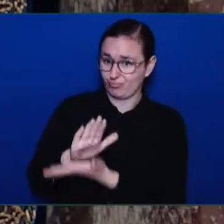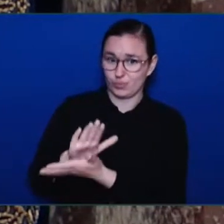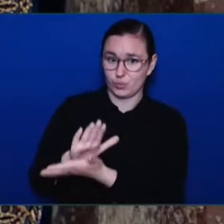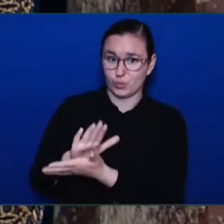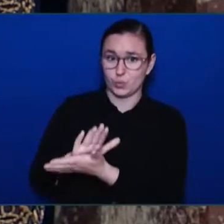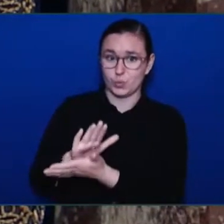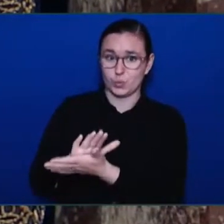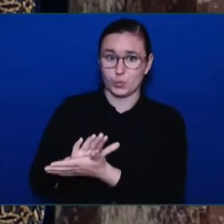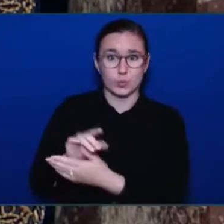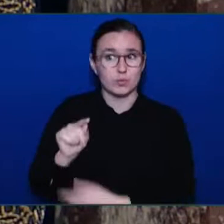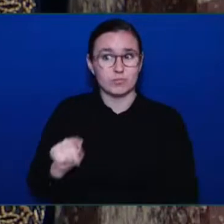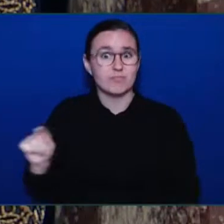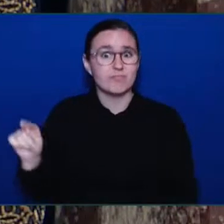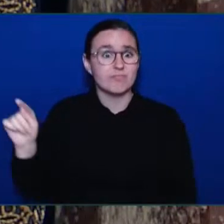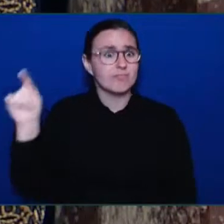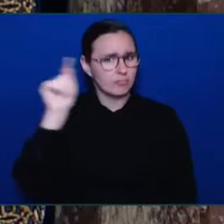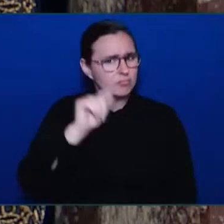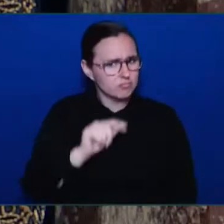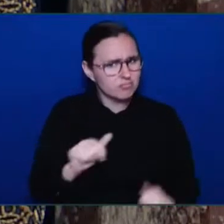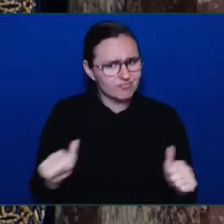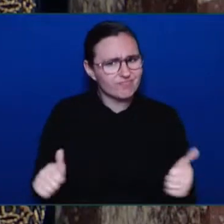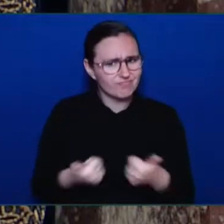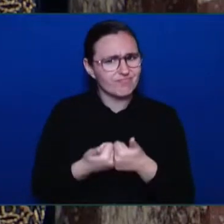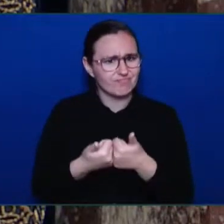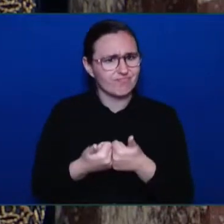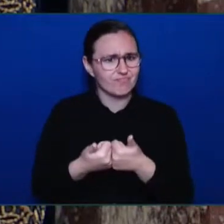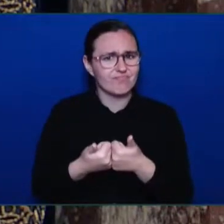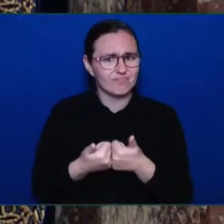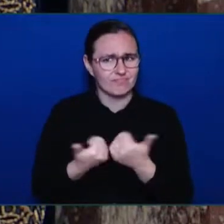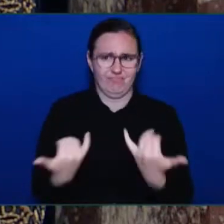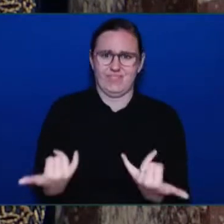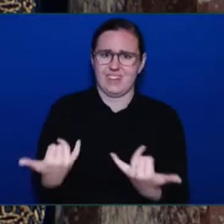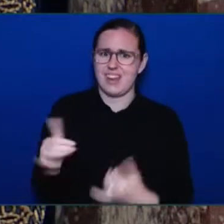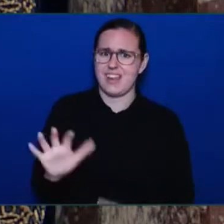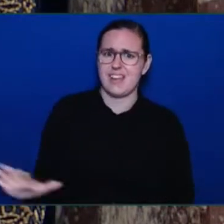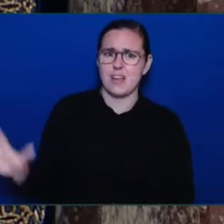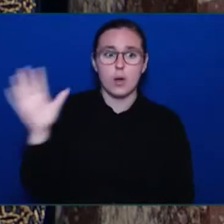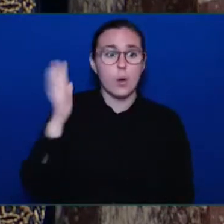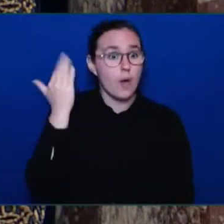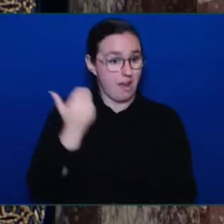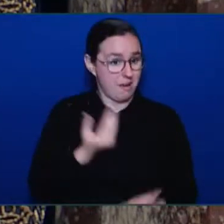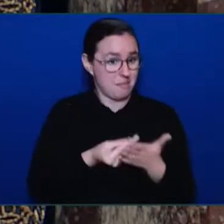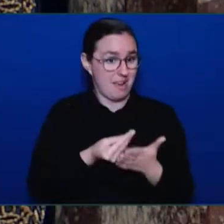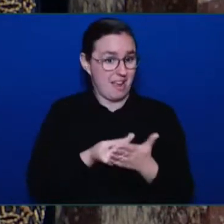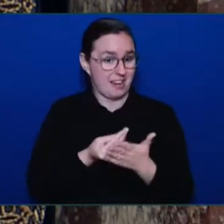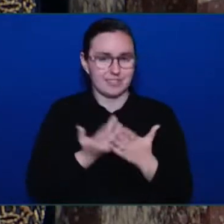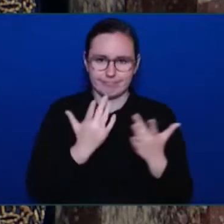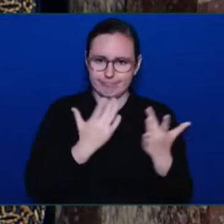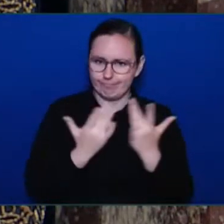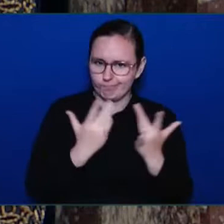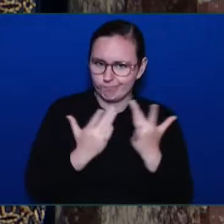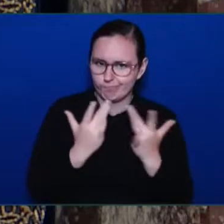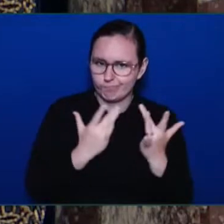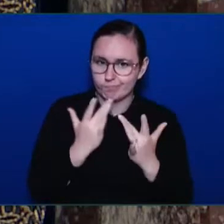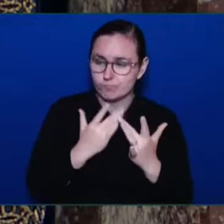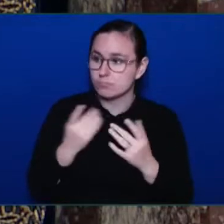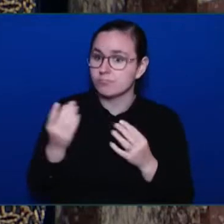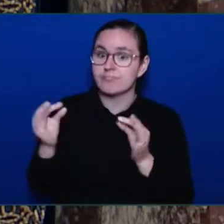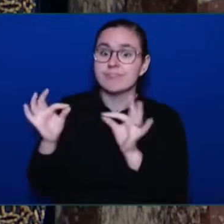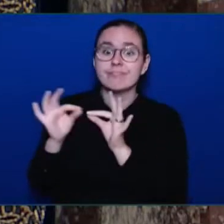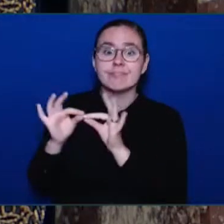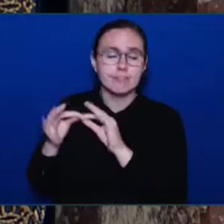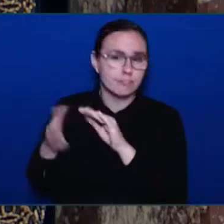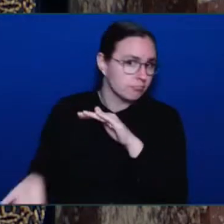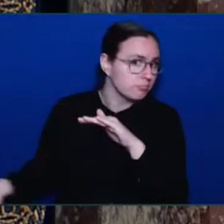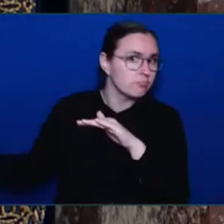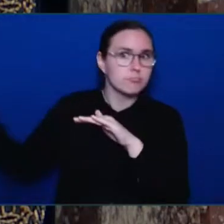unfunded inflationary pressures, Mr. Speaker. For many years, the funding rates have been adjusted for the cost of